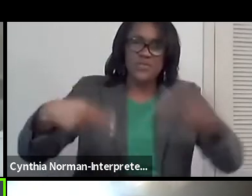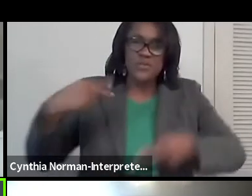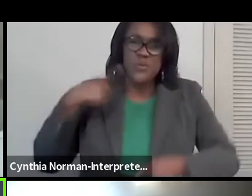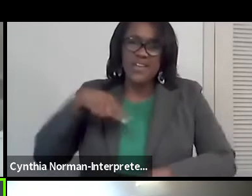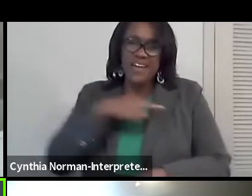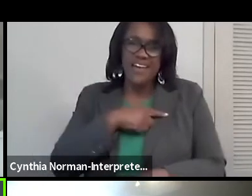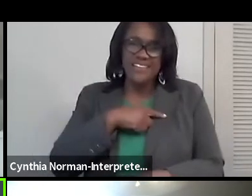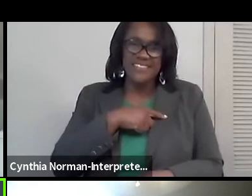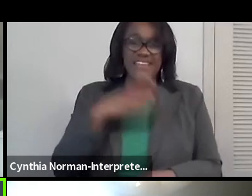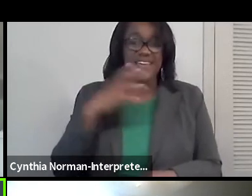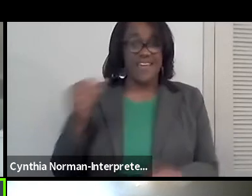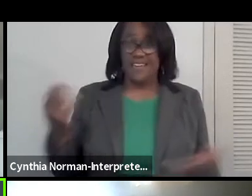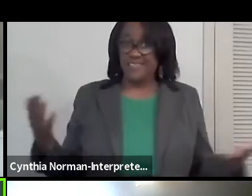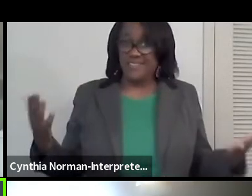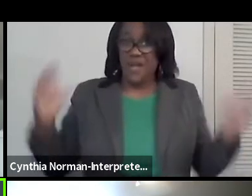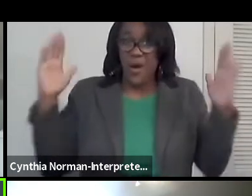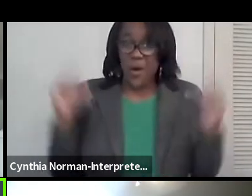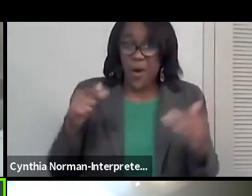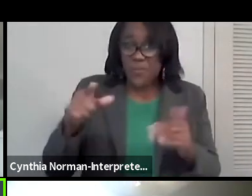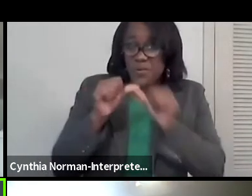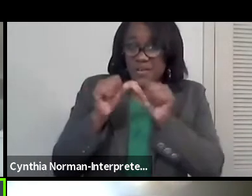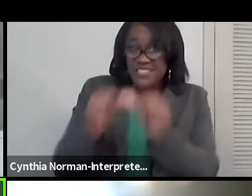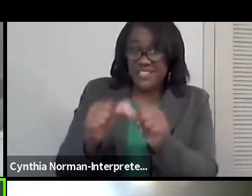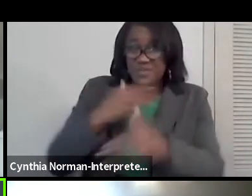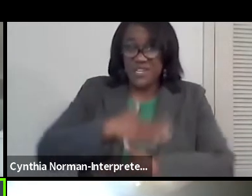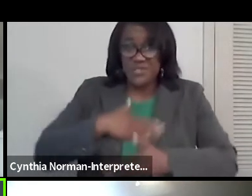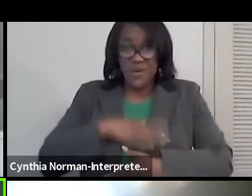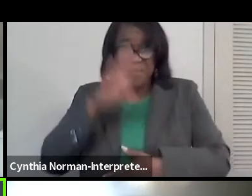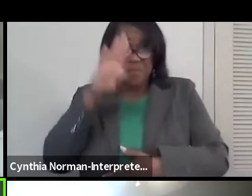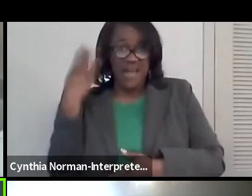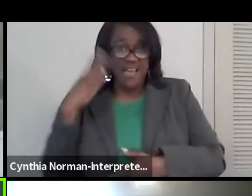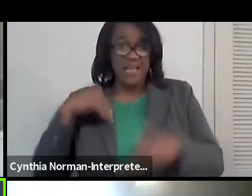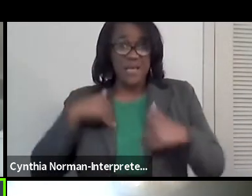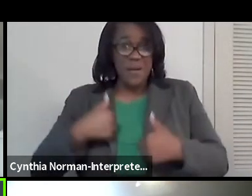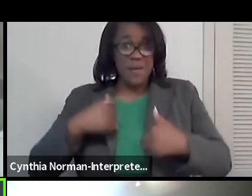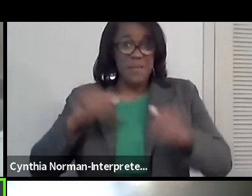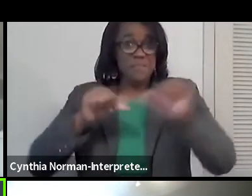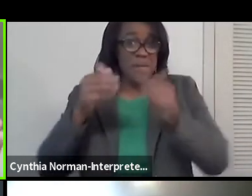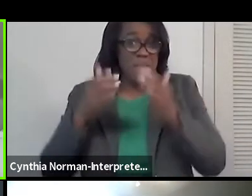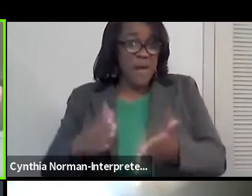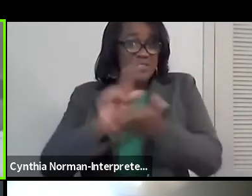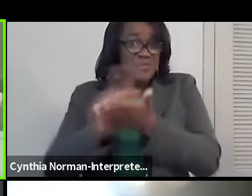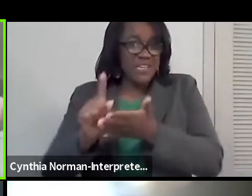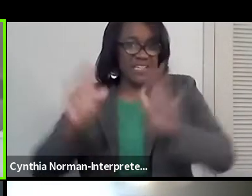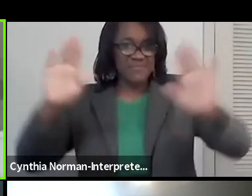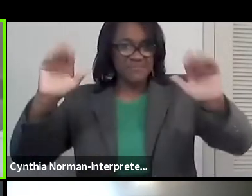and we hope that you continue enjoying Black Mammalogist Week. We'll see you. Thank you.